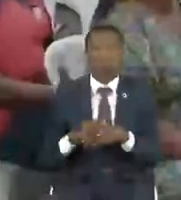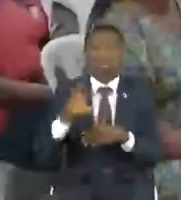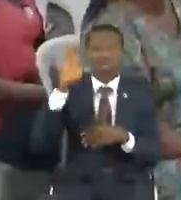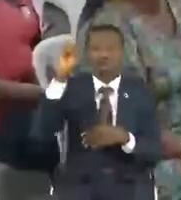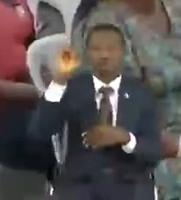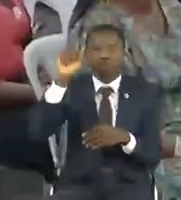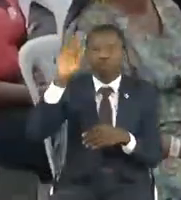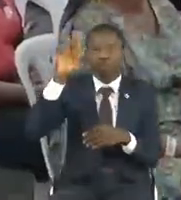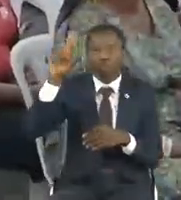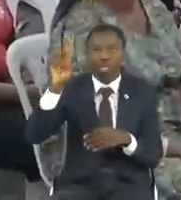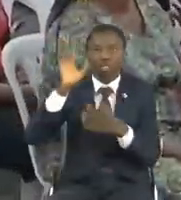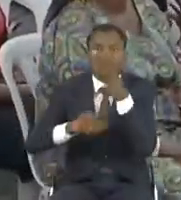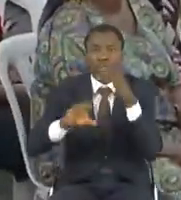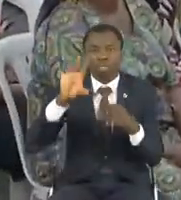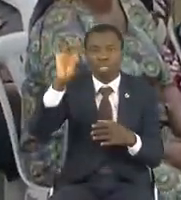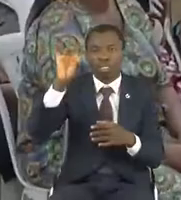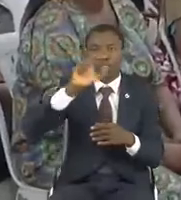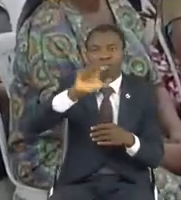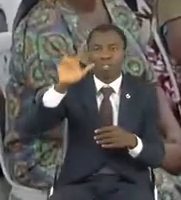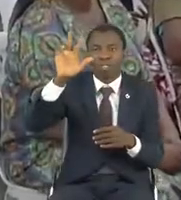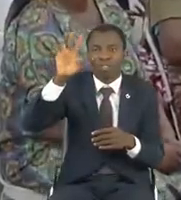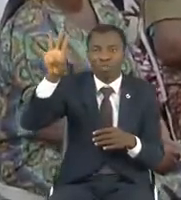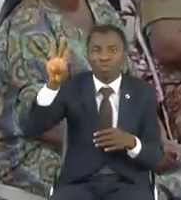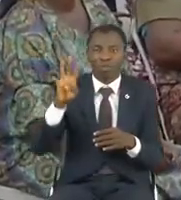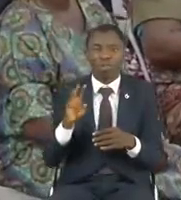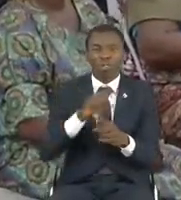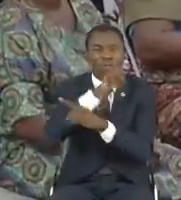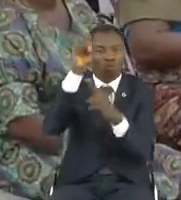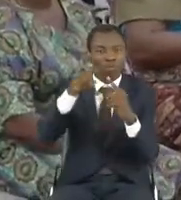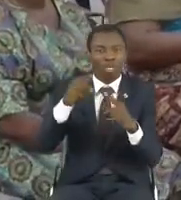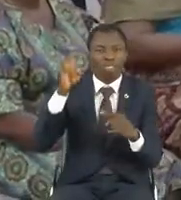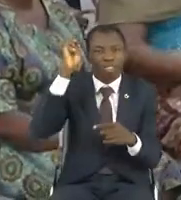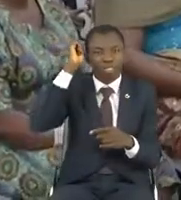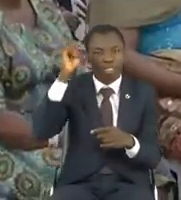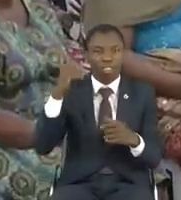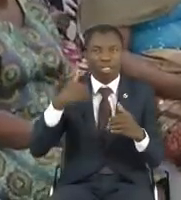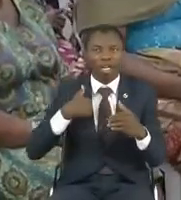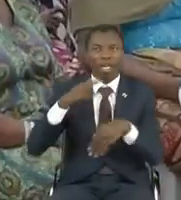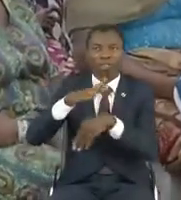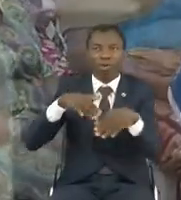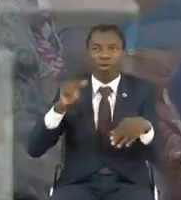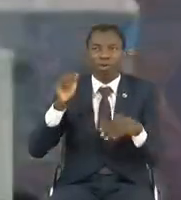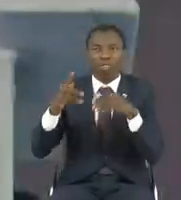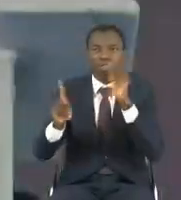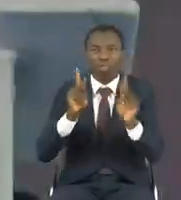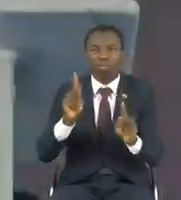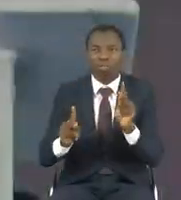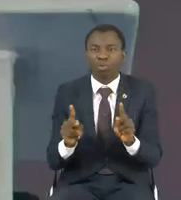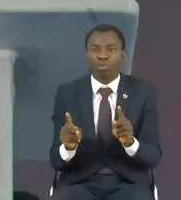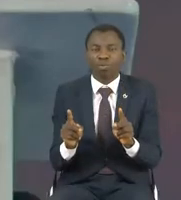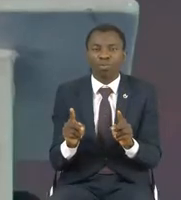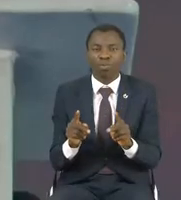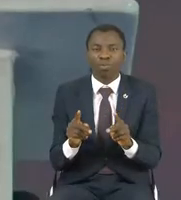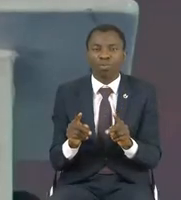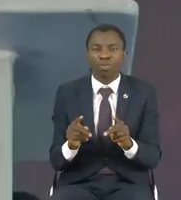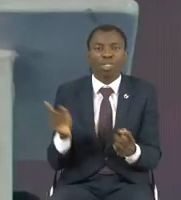8, and we're reading from verse 34. And when he had called the people